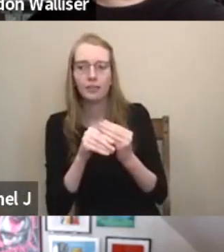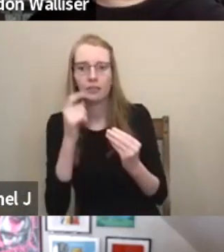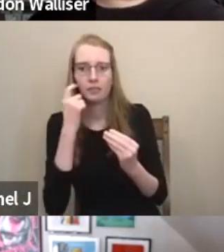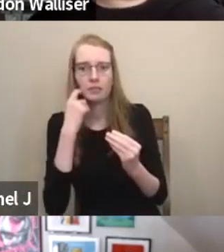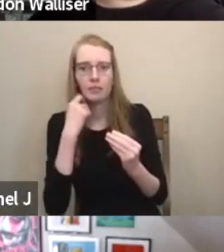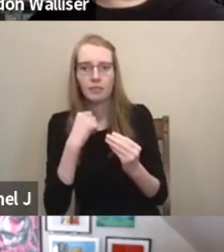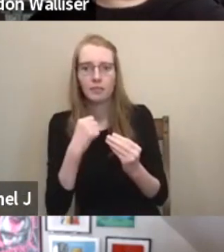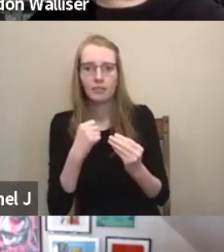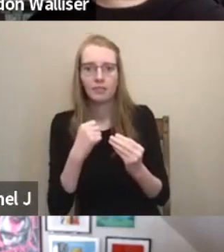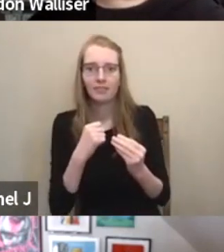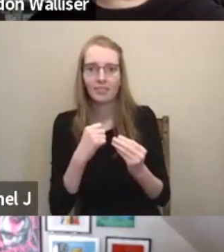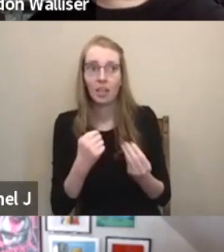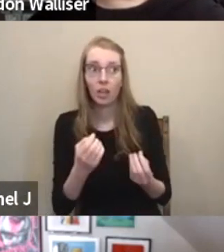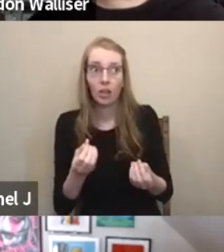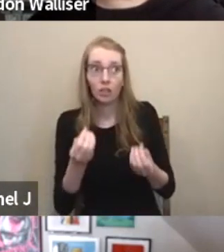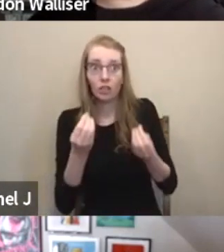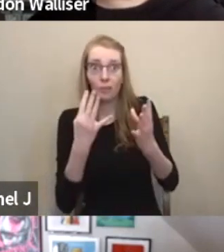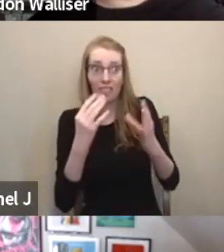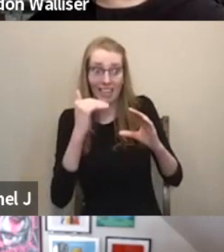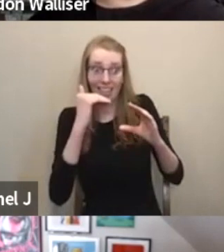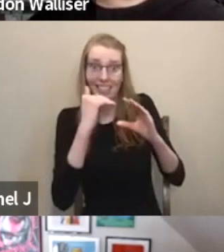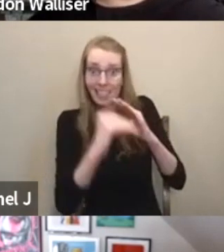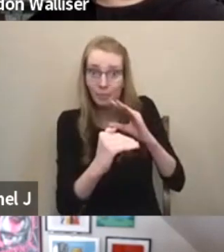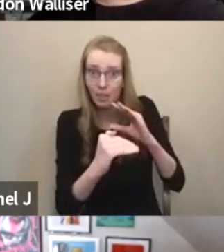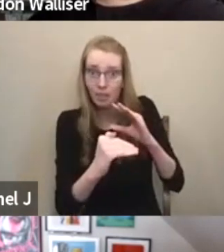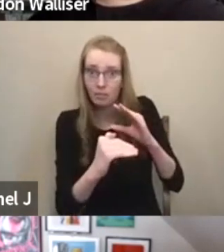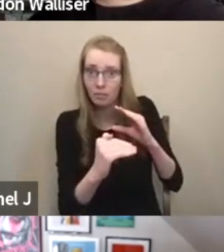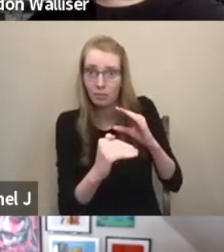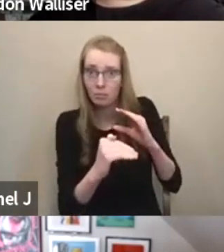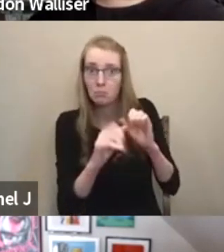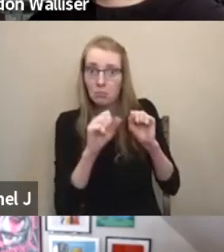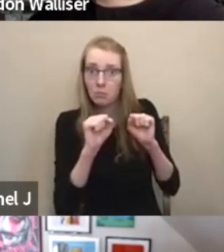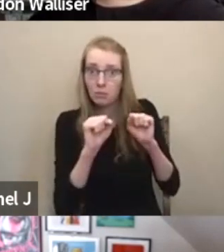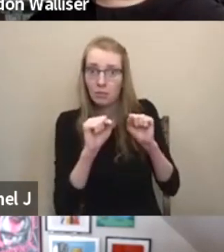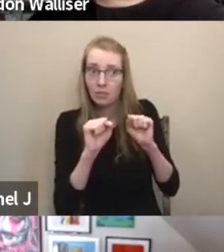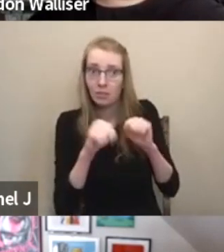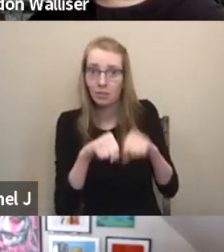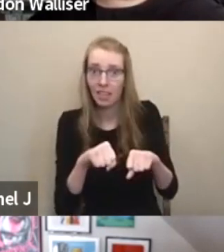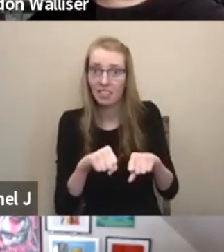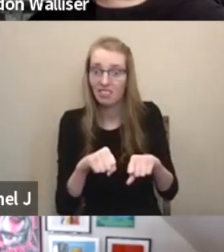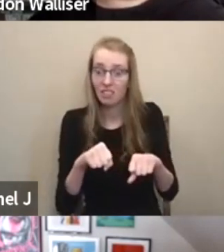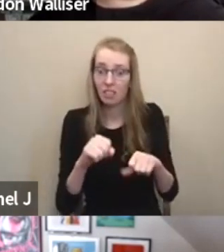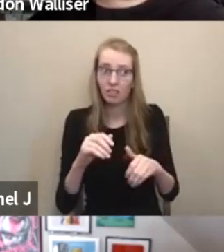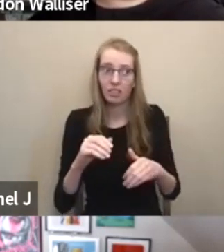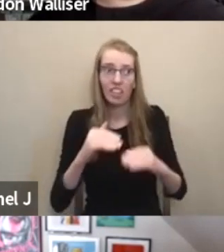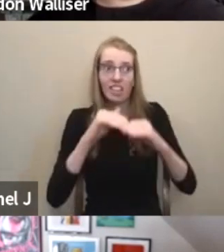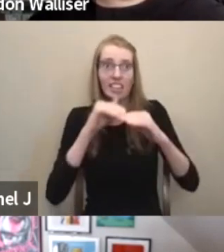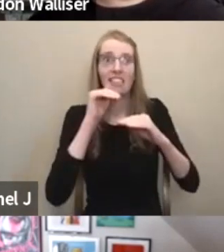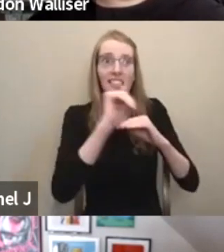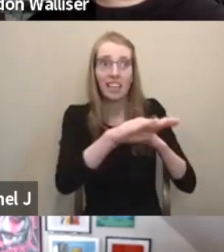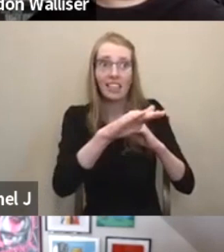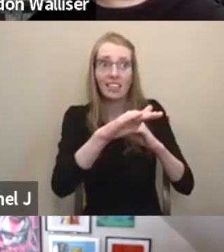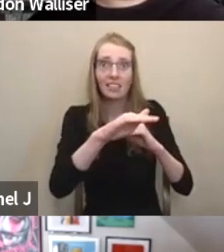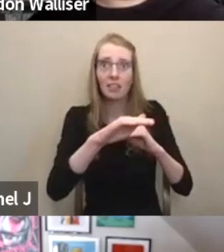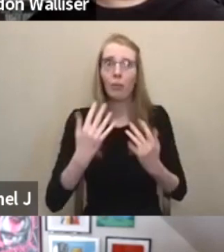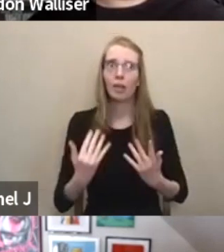to email, like, to just, you submit your script and 6 months goes by and you haven't heard anything. It's okay to email and say,